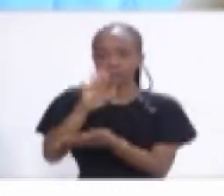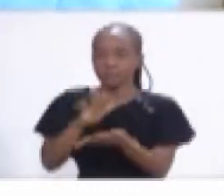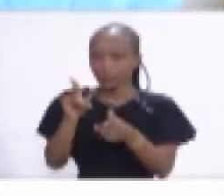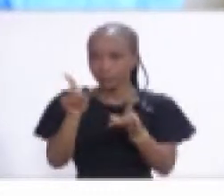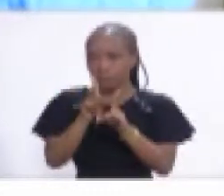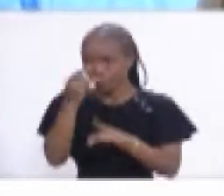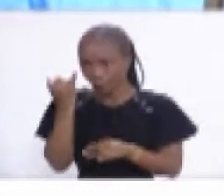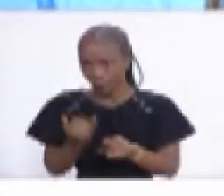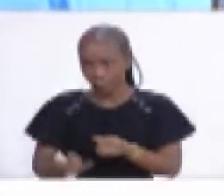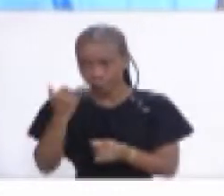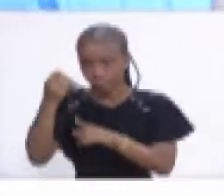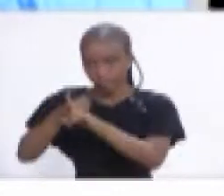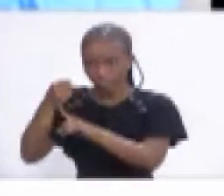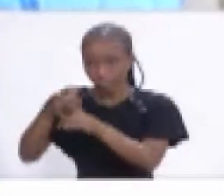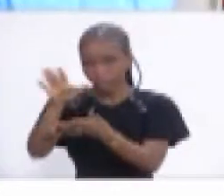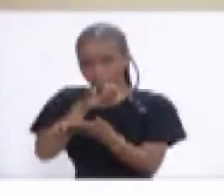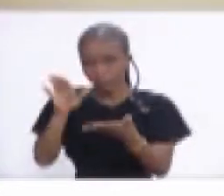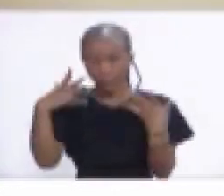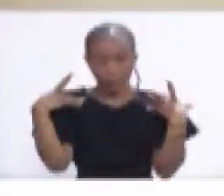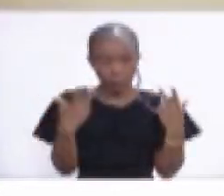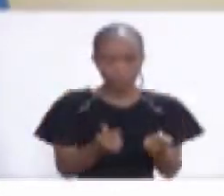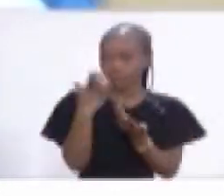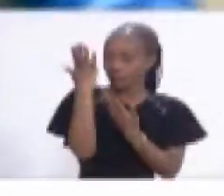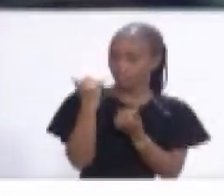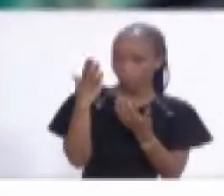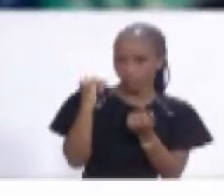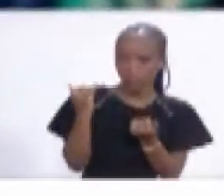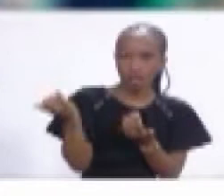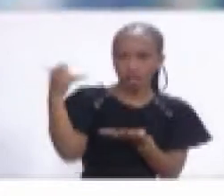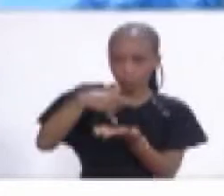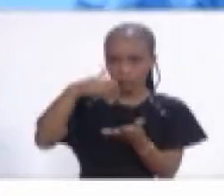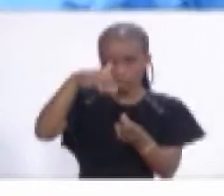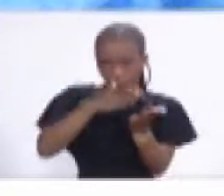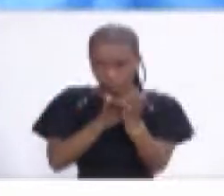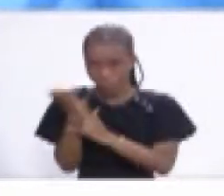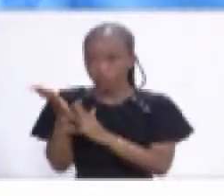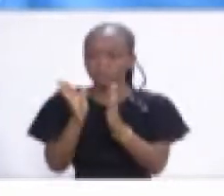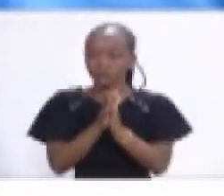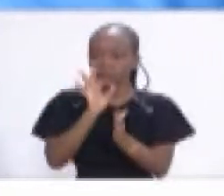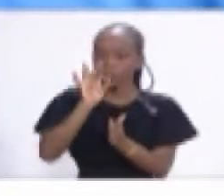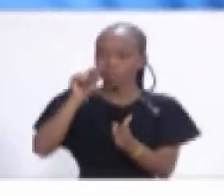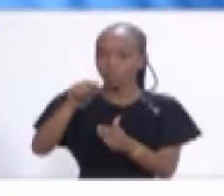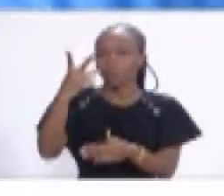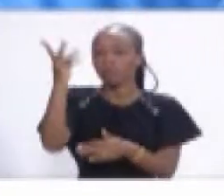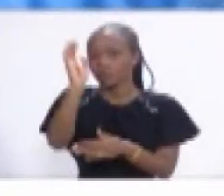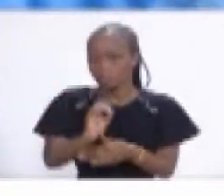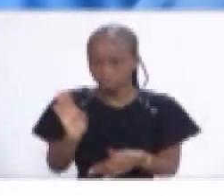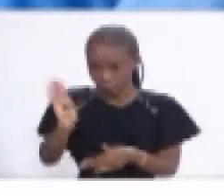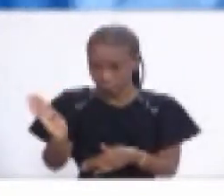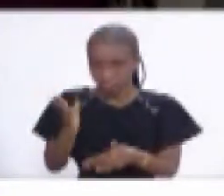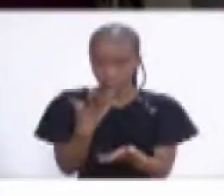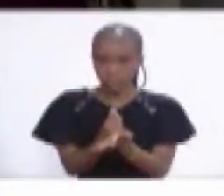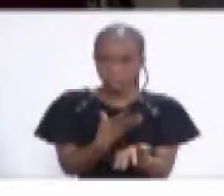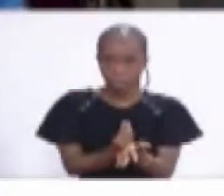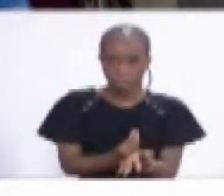the pandemic ravaging the health sector is expected to maneuver through with a paltry sum of 3.4 billion Kenya